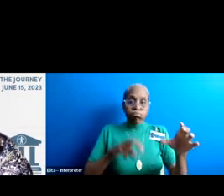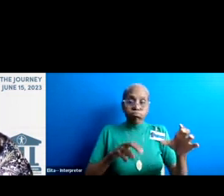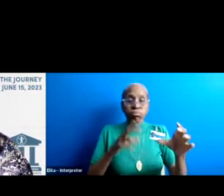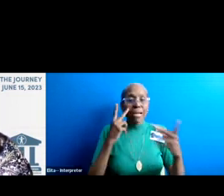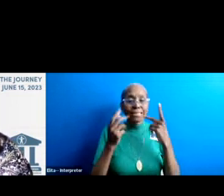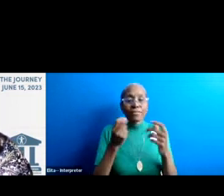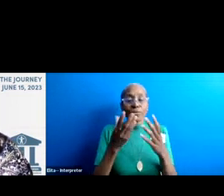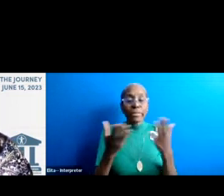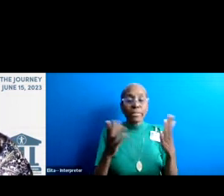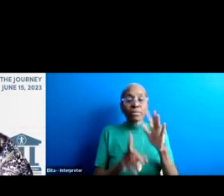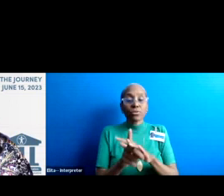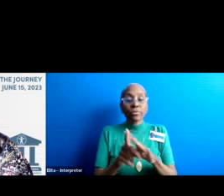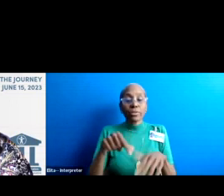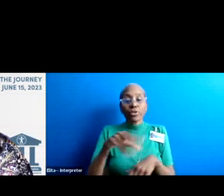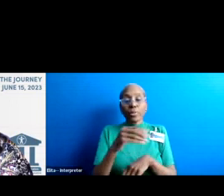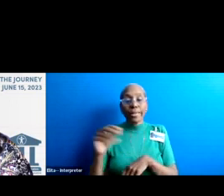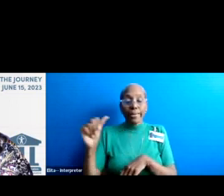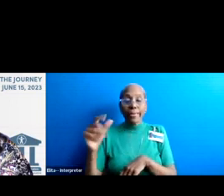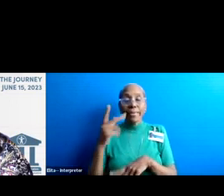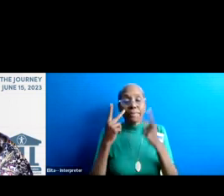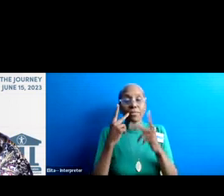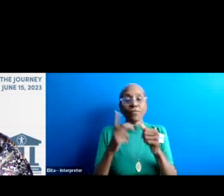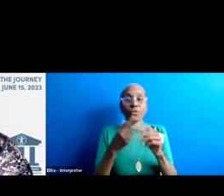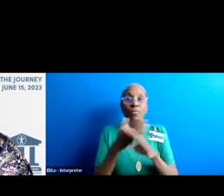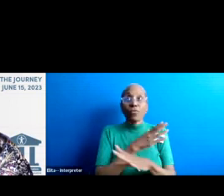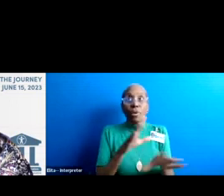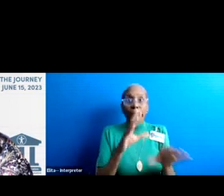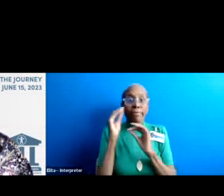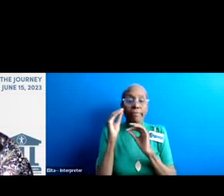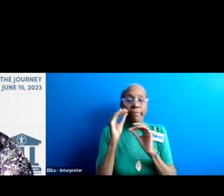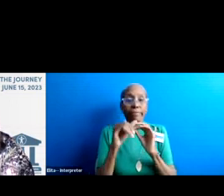couple of things in the Q&A. Let me get to those before I jump away. To